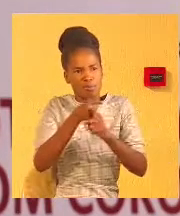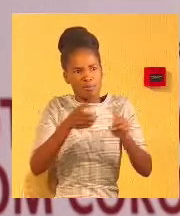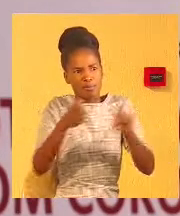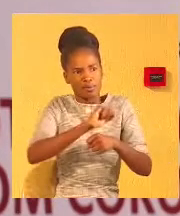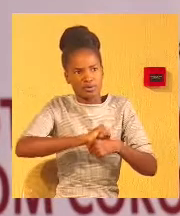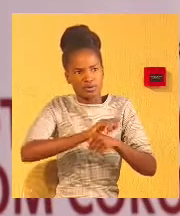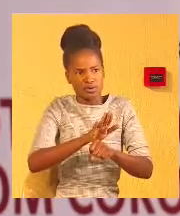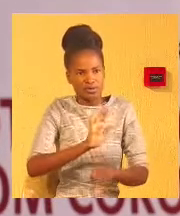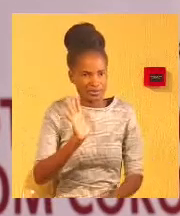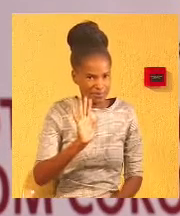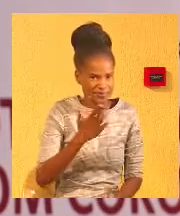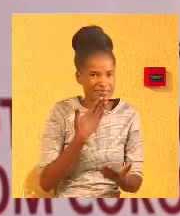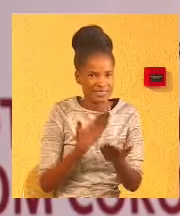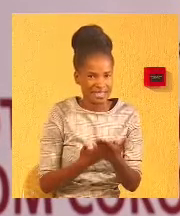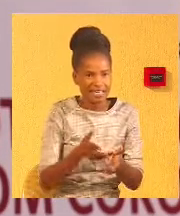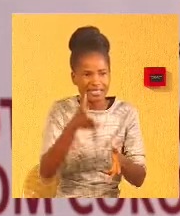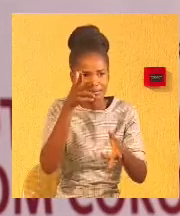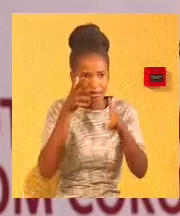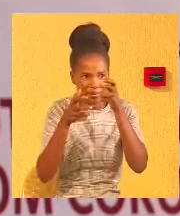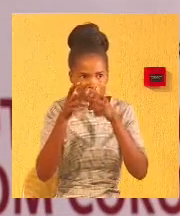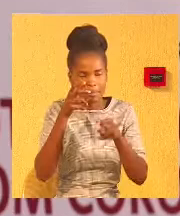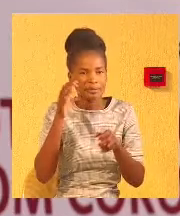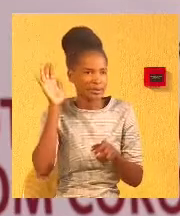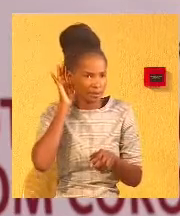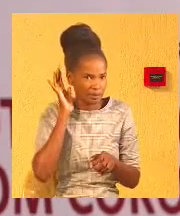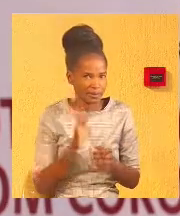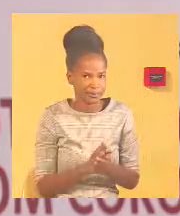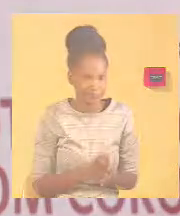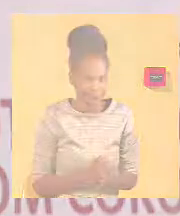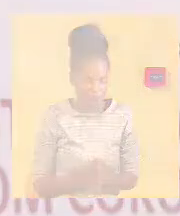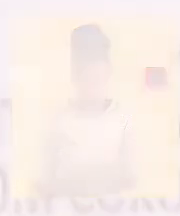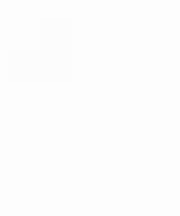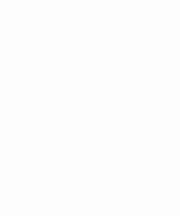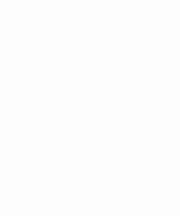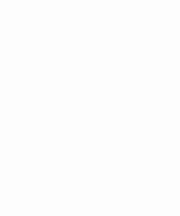all from us here, and thank you for being with us. Thank you. Thank you.